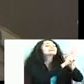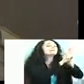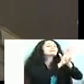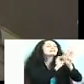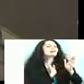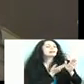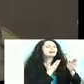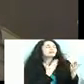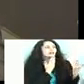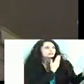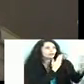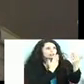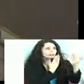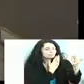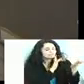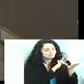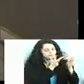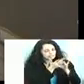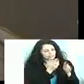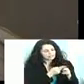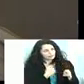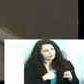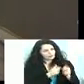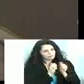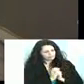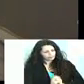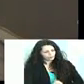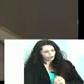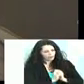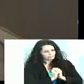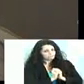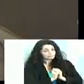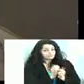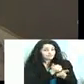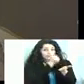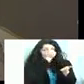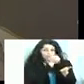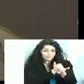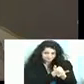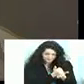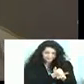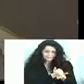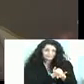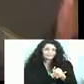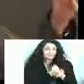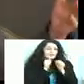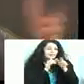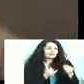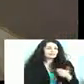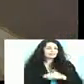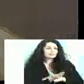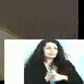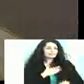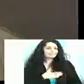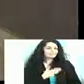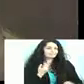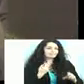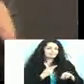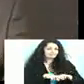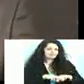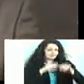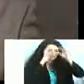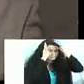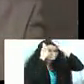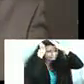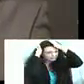gratitude. In Jesus' name we pray. Amen. Amen. God bless you this morning. Please be seated. It